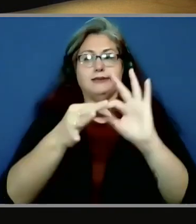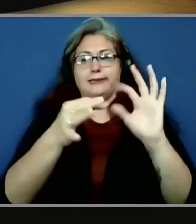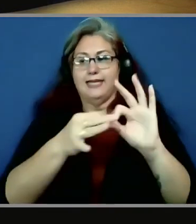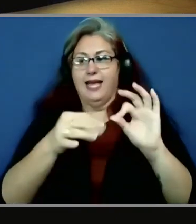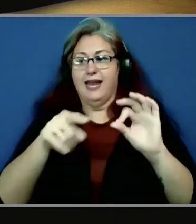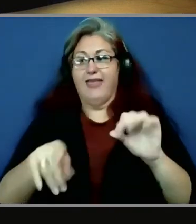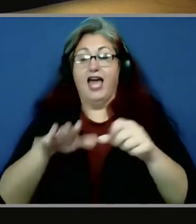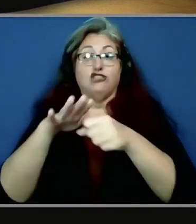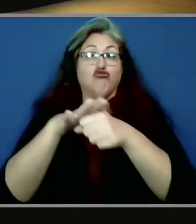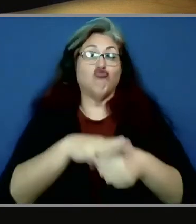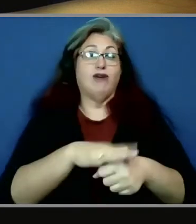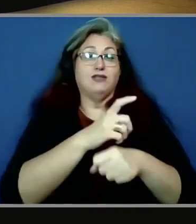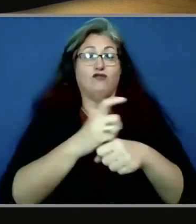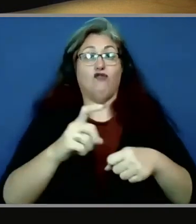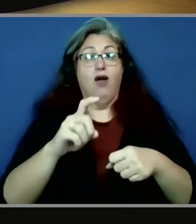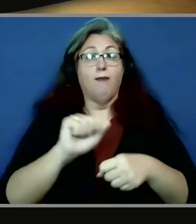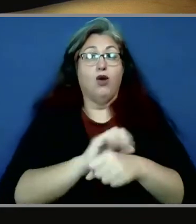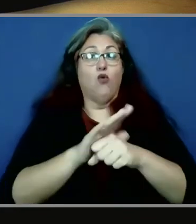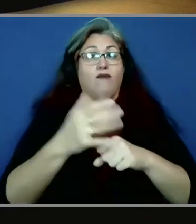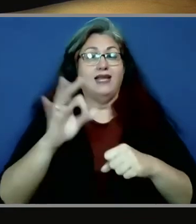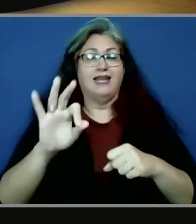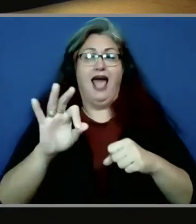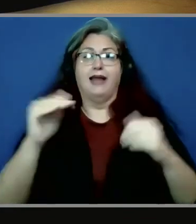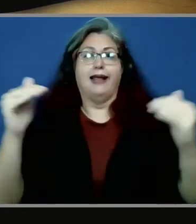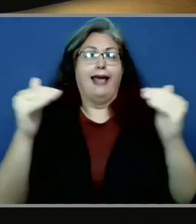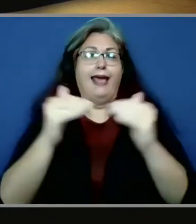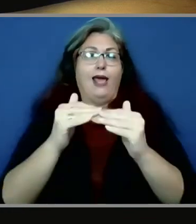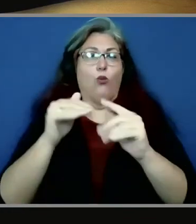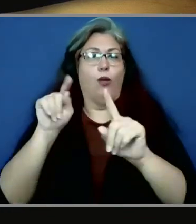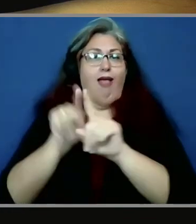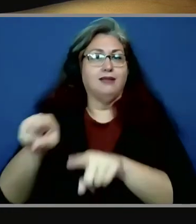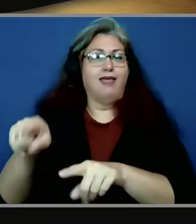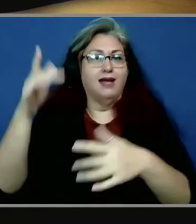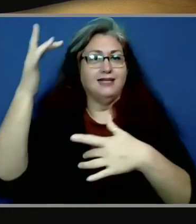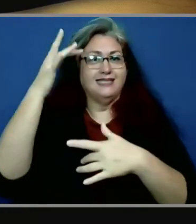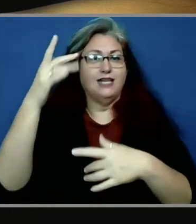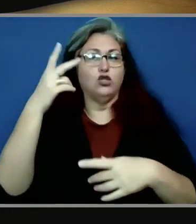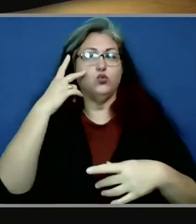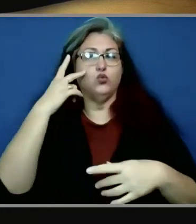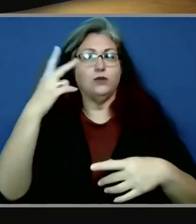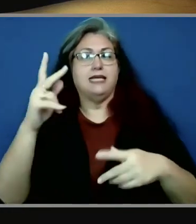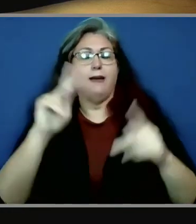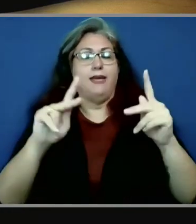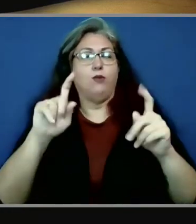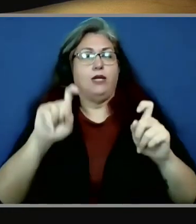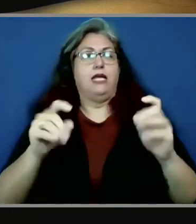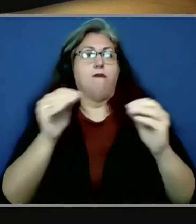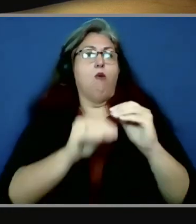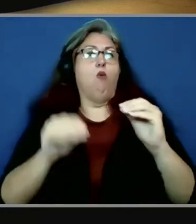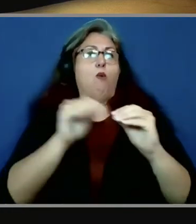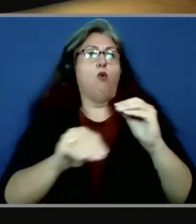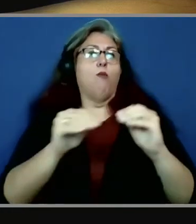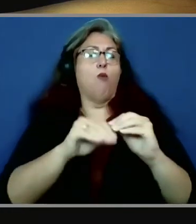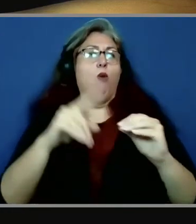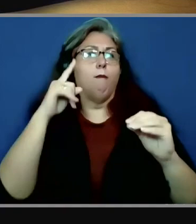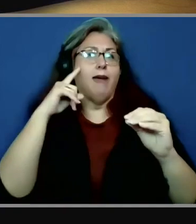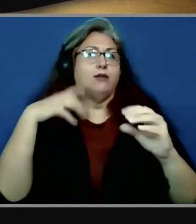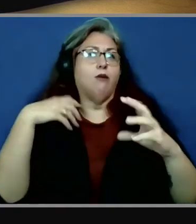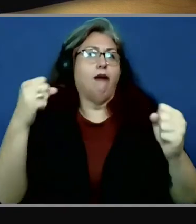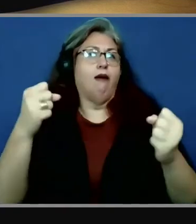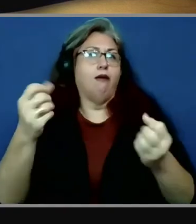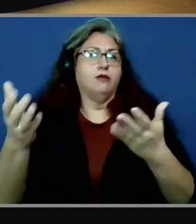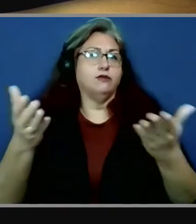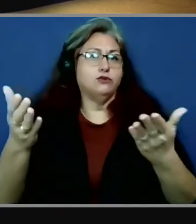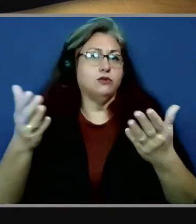of COVID-19 can be just as deadly as the disease itself, as we've seen a rise in the need for mental health services. First thing I would do is make